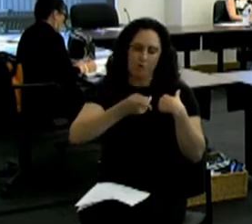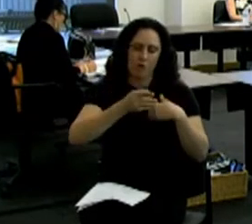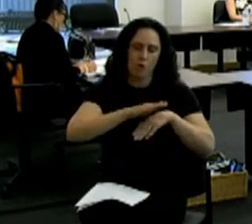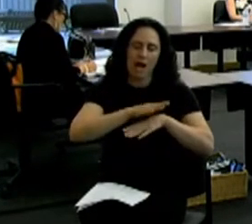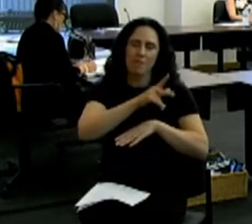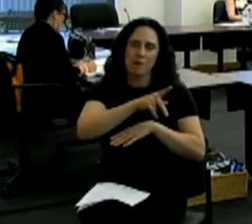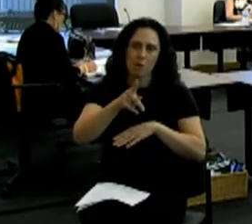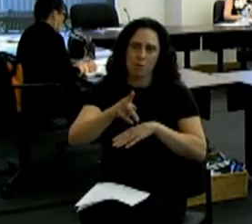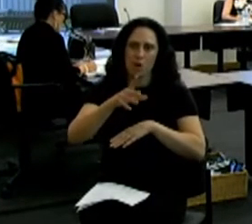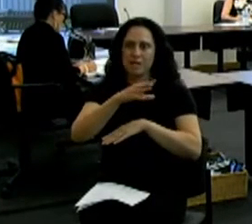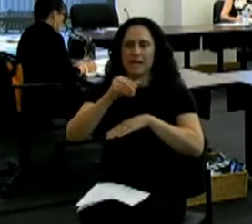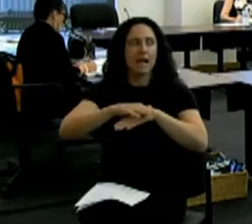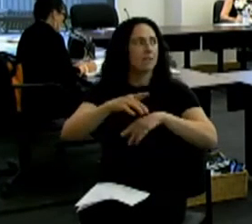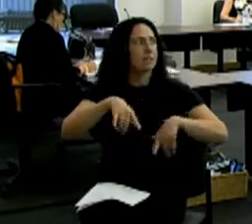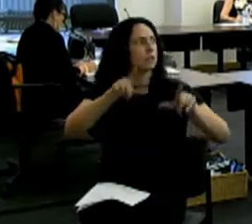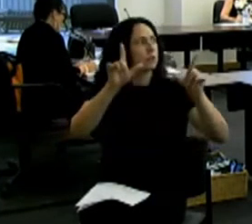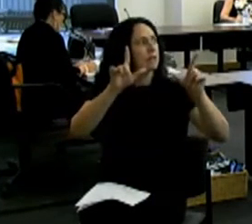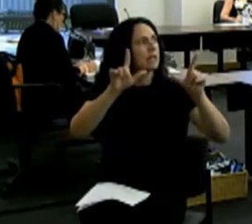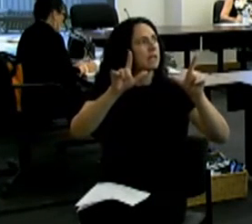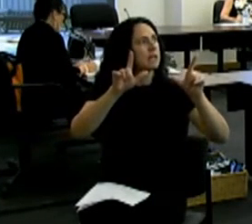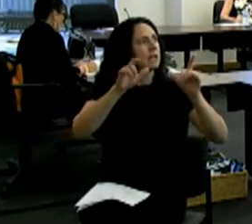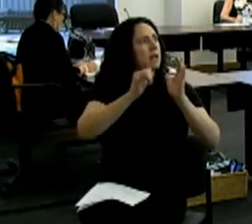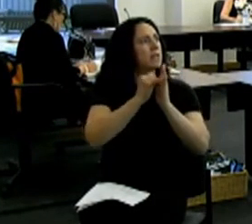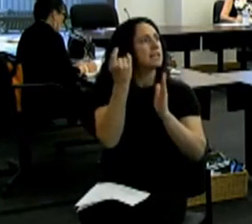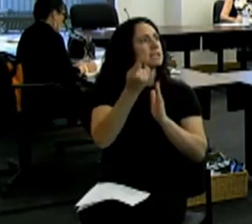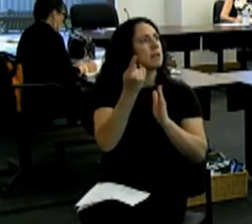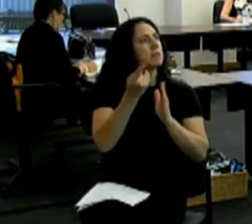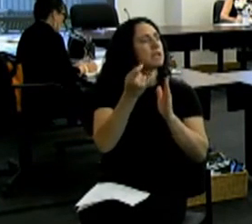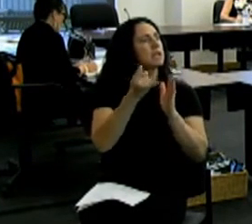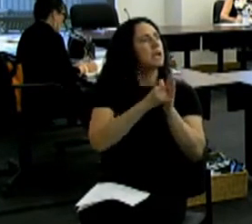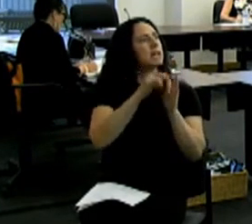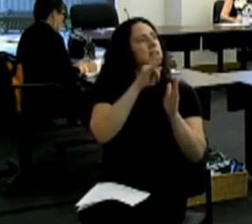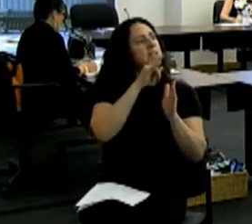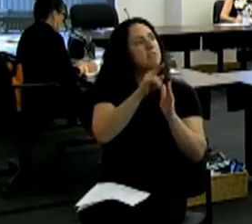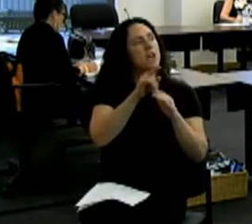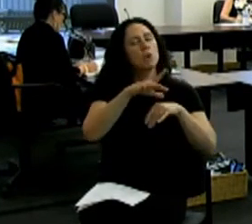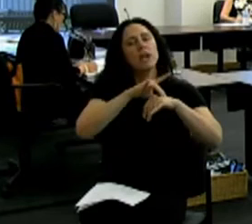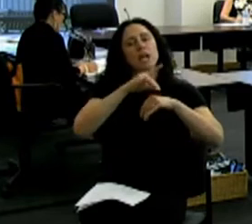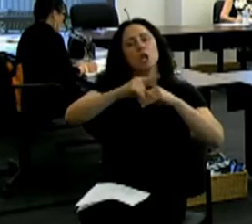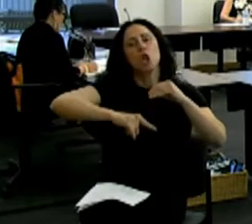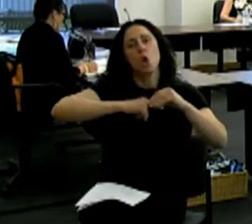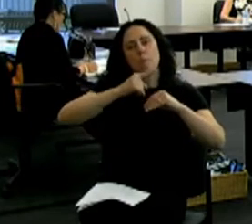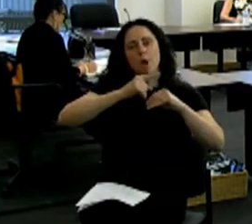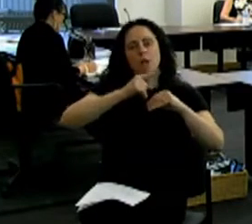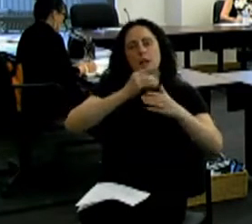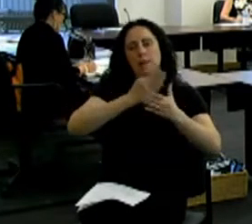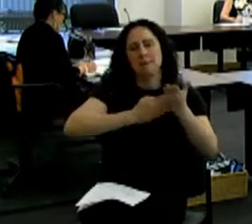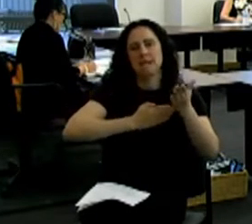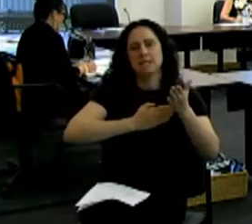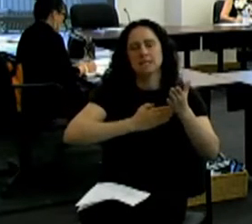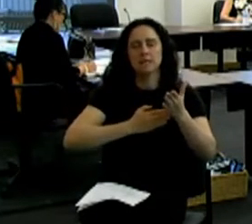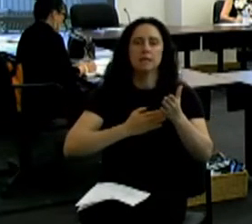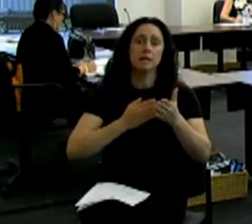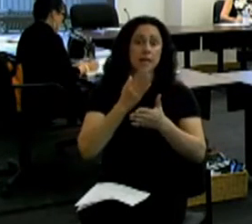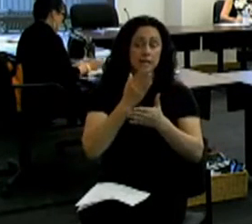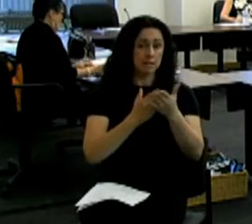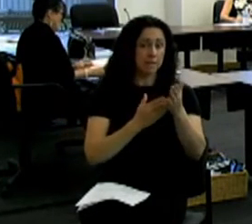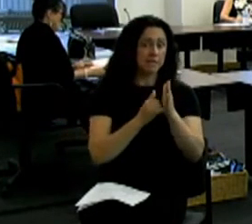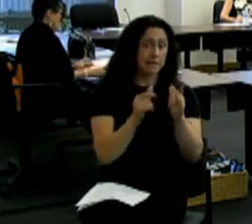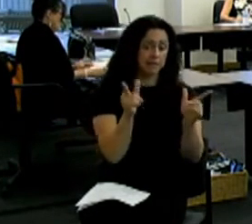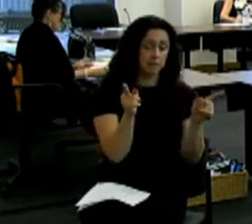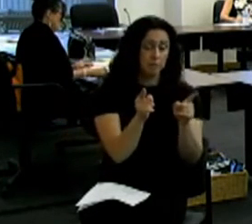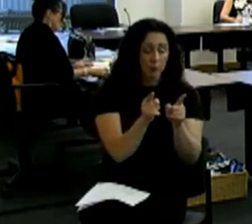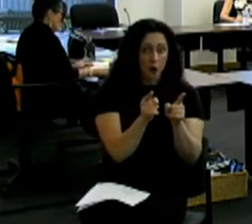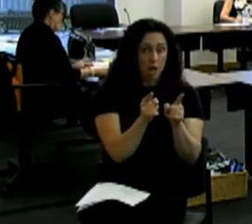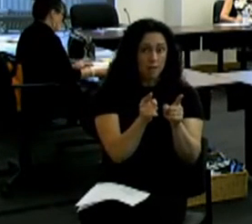your PowerPoint and on the screen. This is something that is a very global piece. It's a piece that's